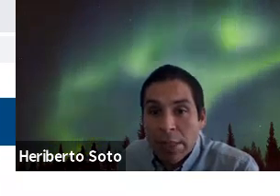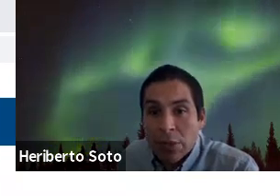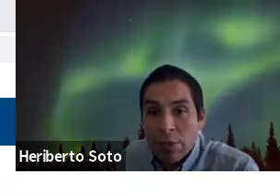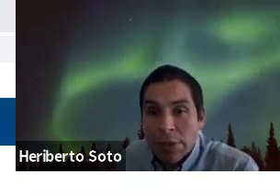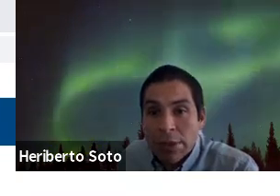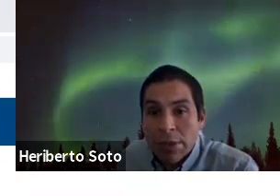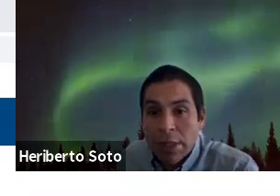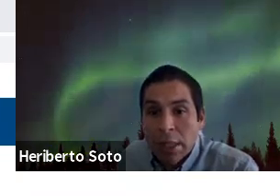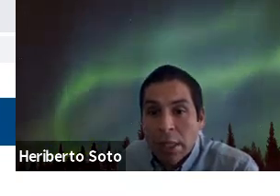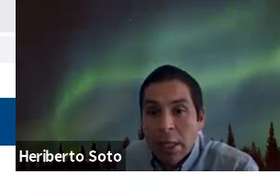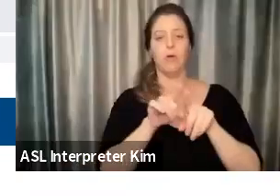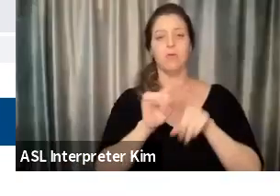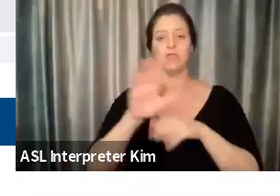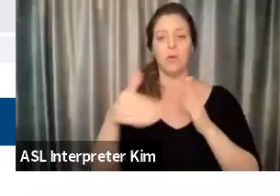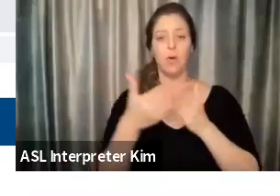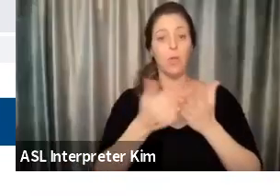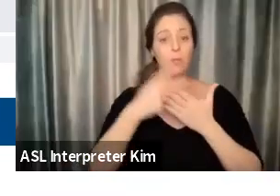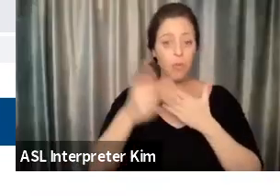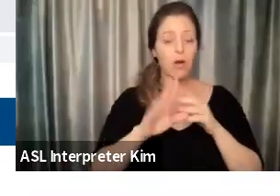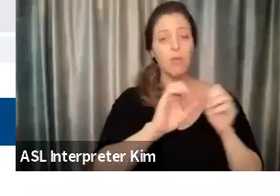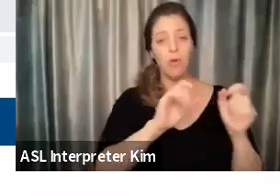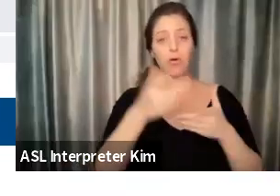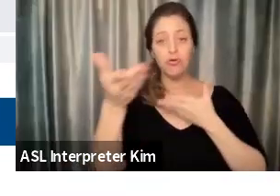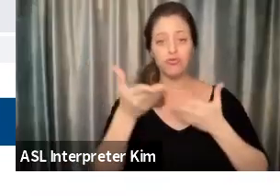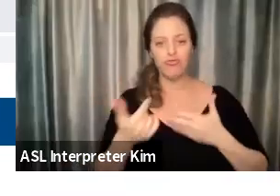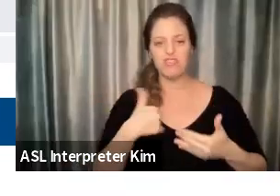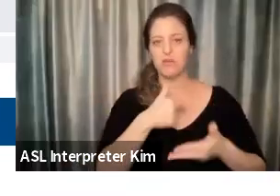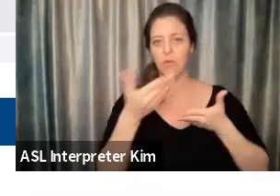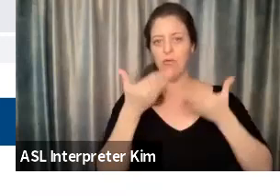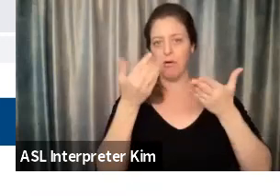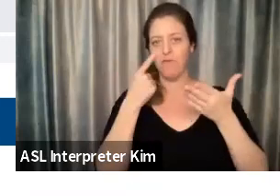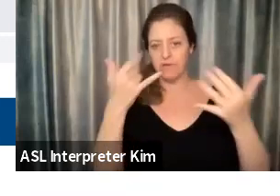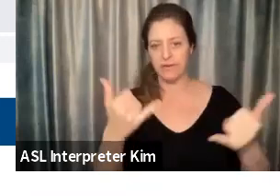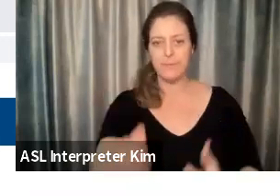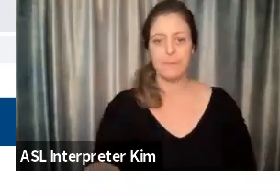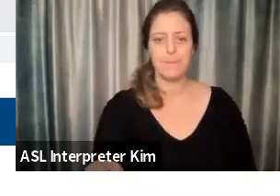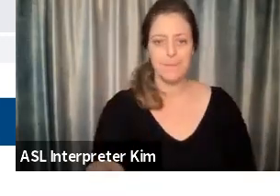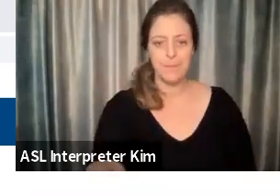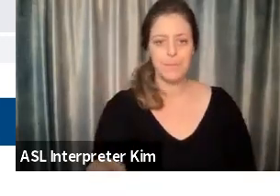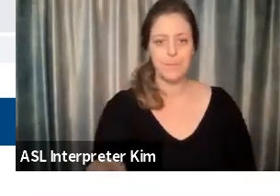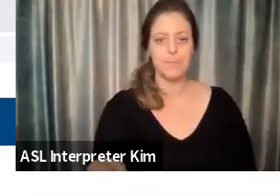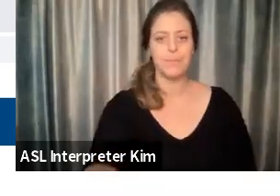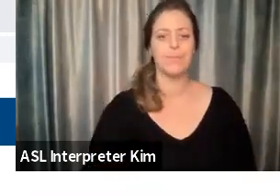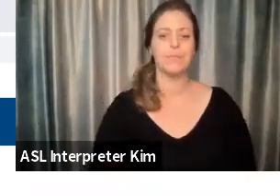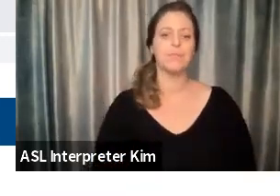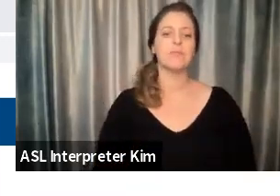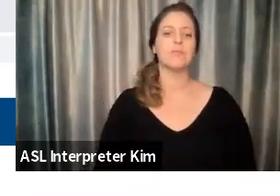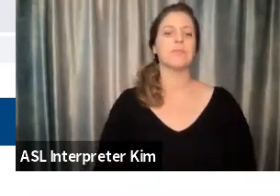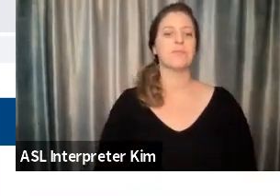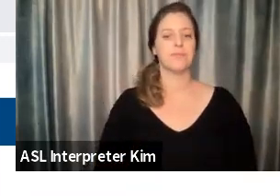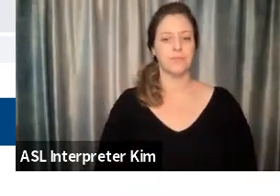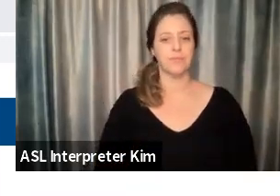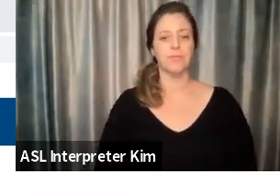programs and services that we are offering to you today. It notifies families as far as obviously the road